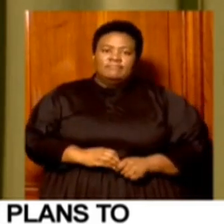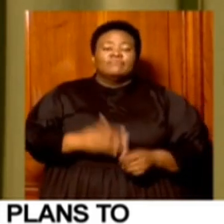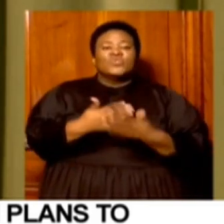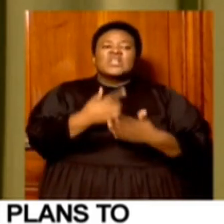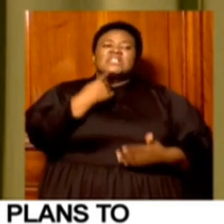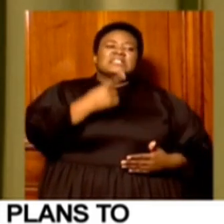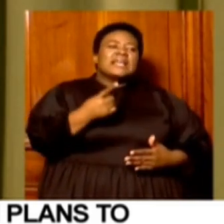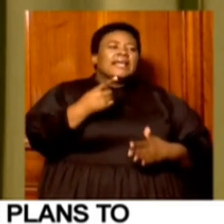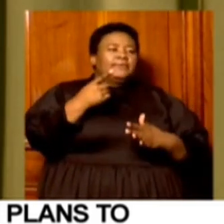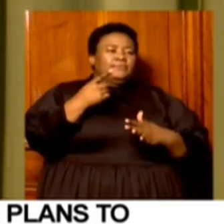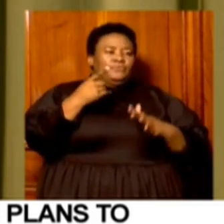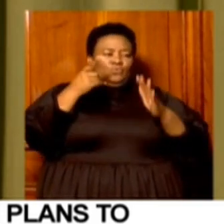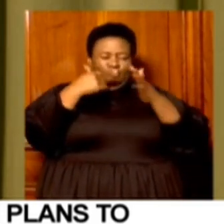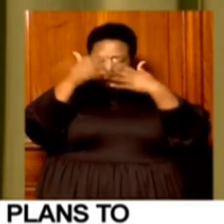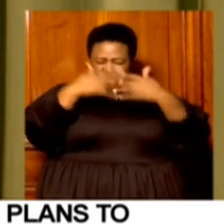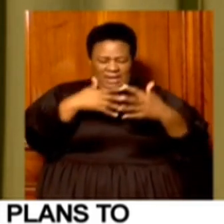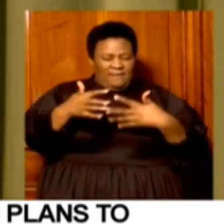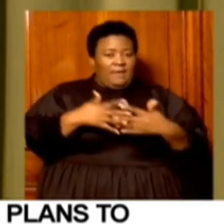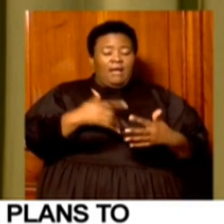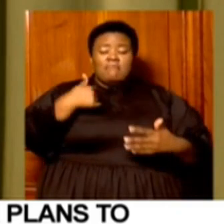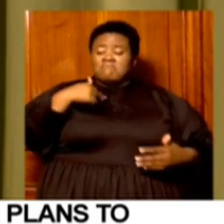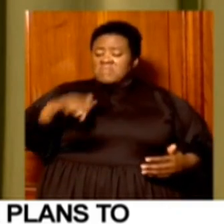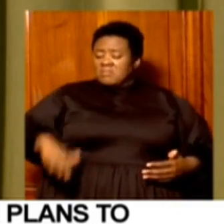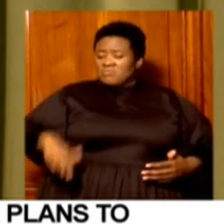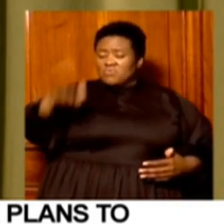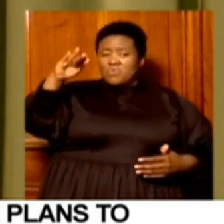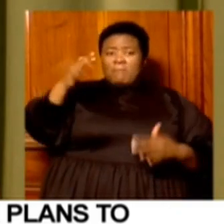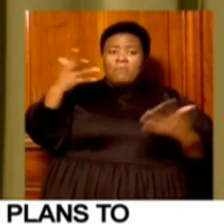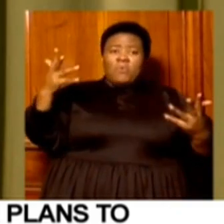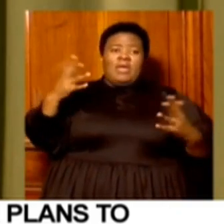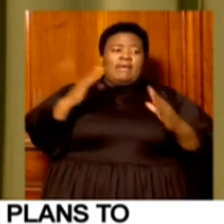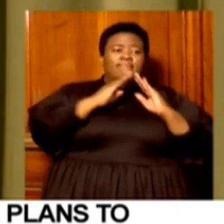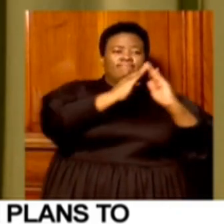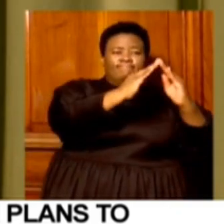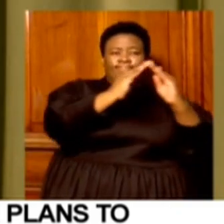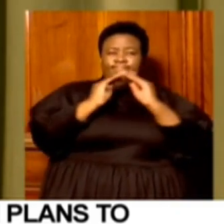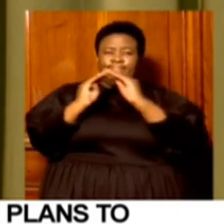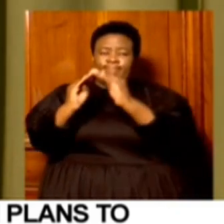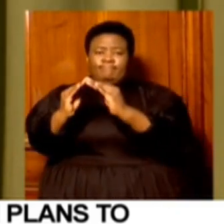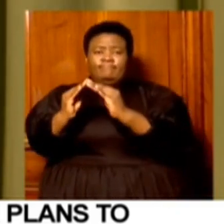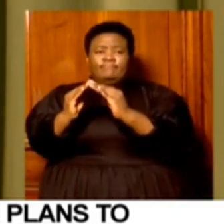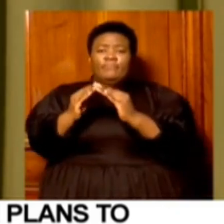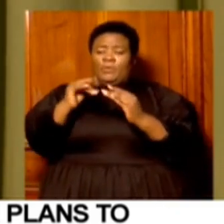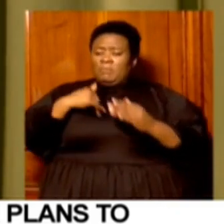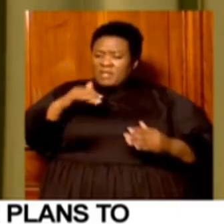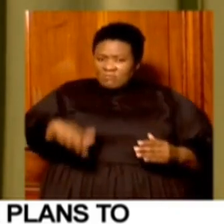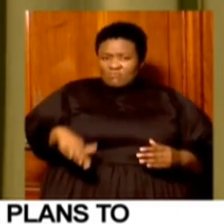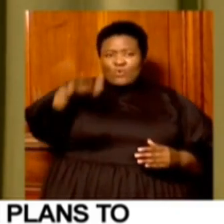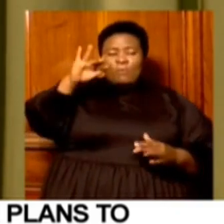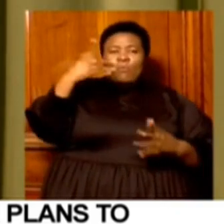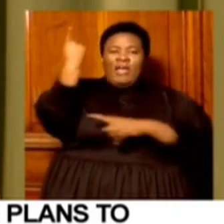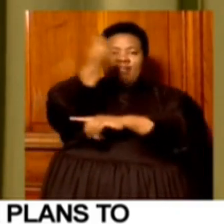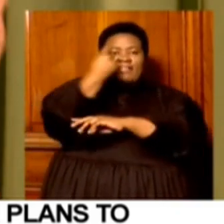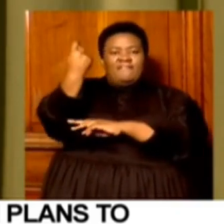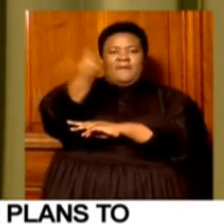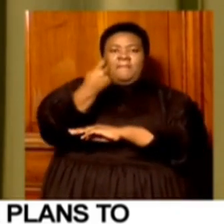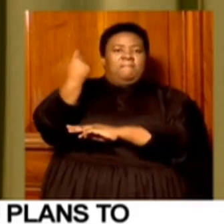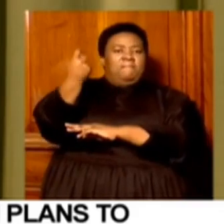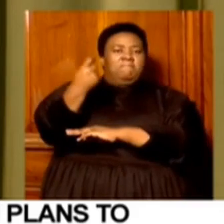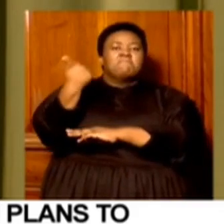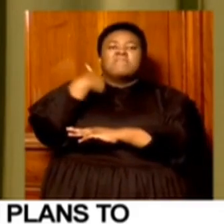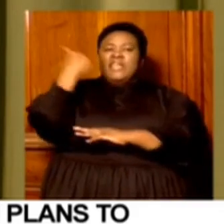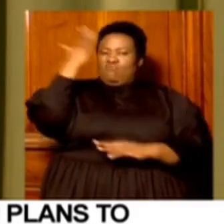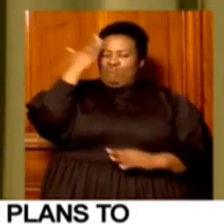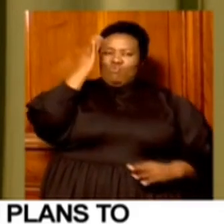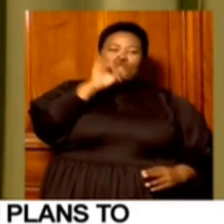grew up in a township. I grew up in the farms. I know no other mode of